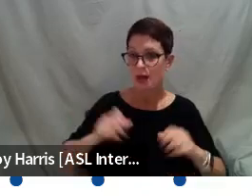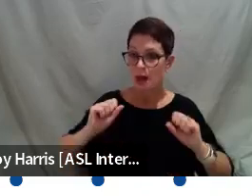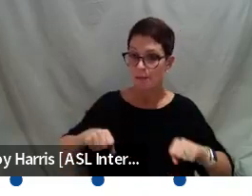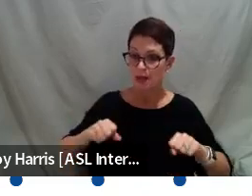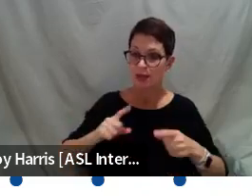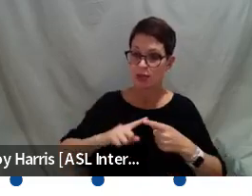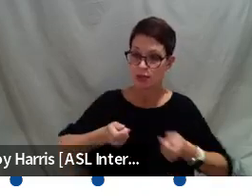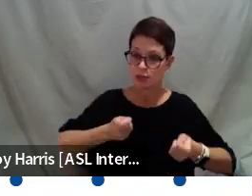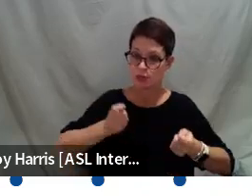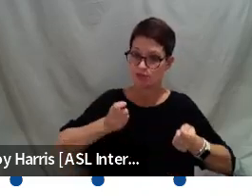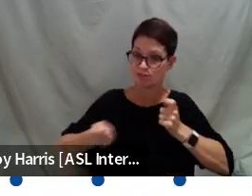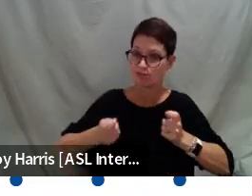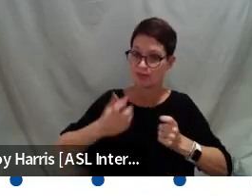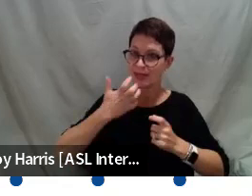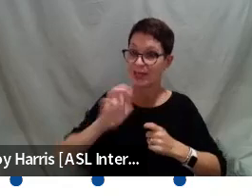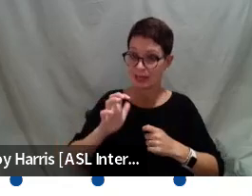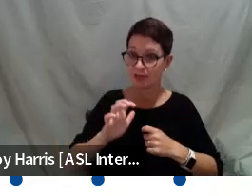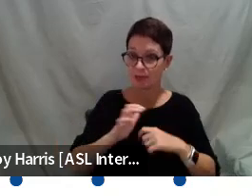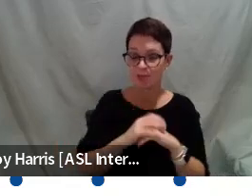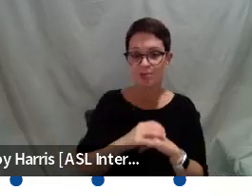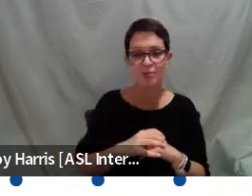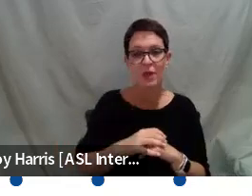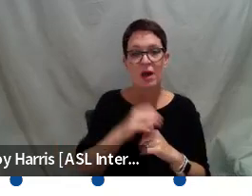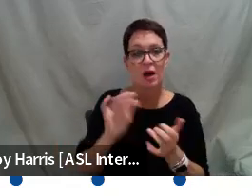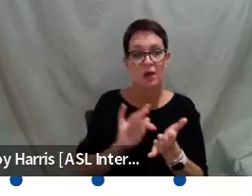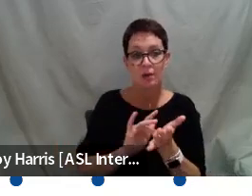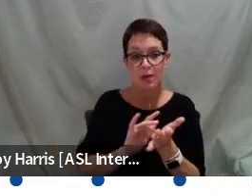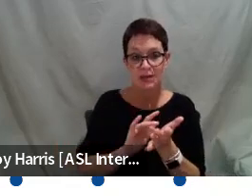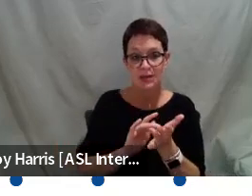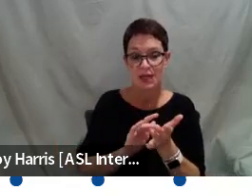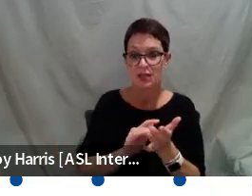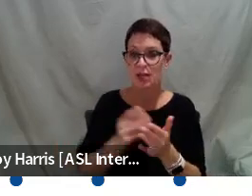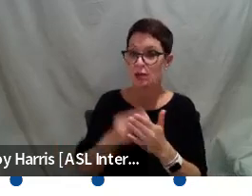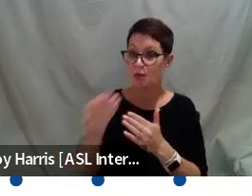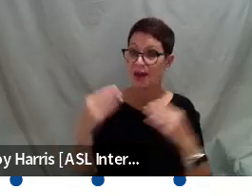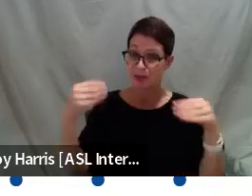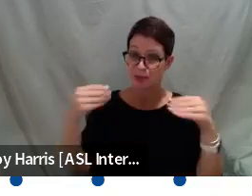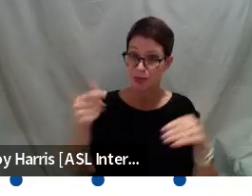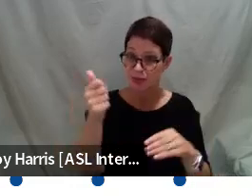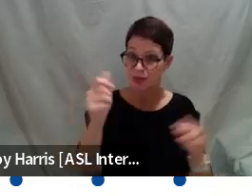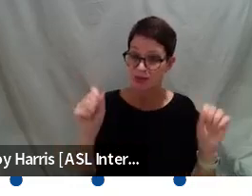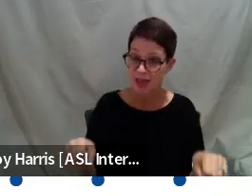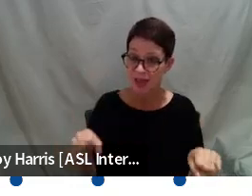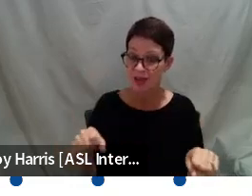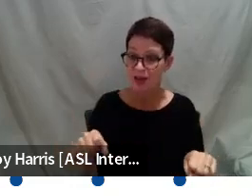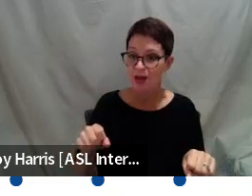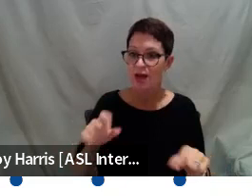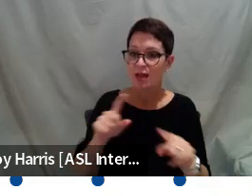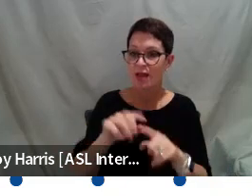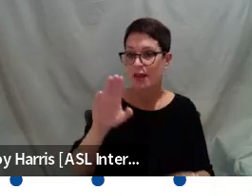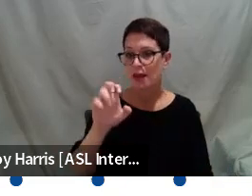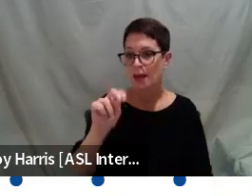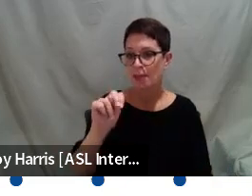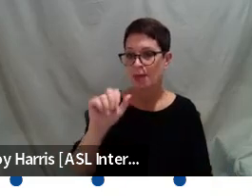heat. Another medication that is actually over the counter would be something like